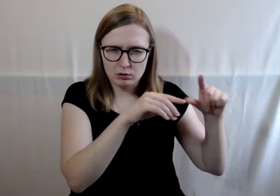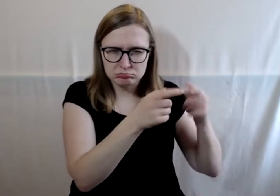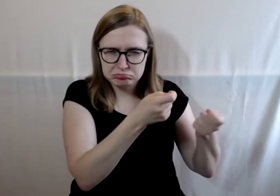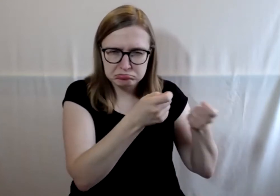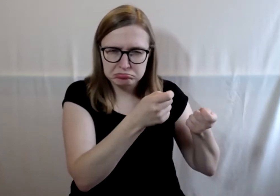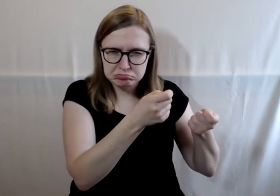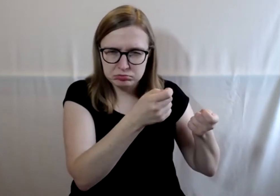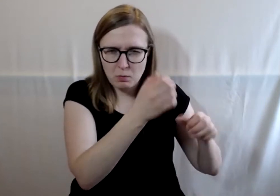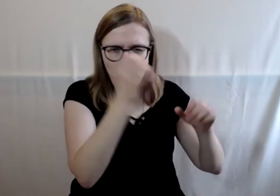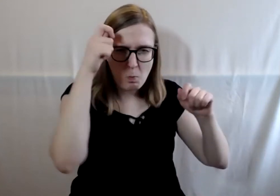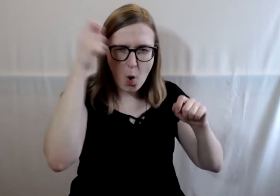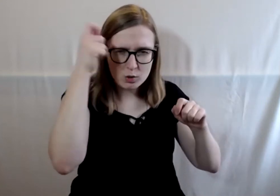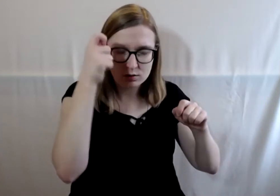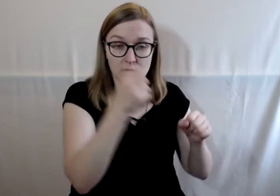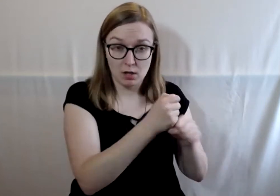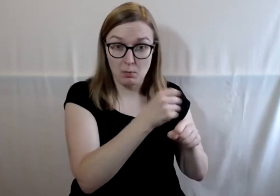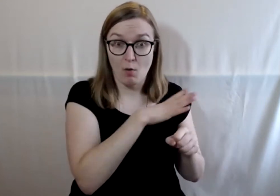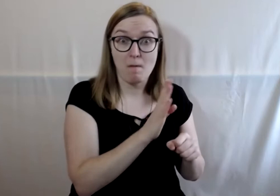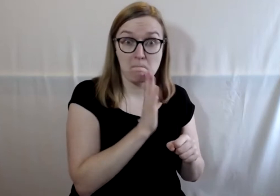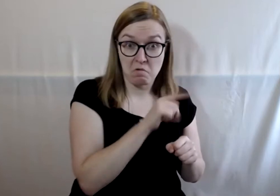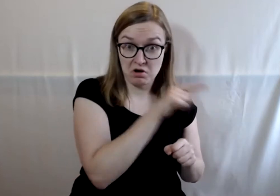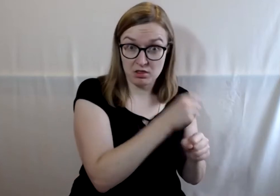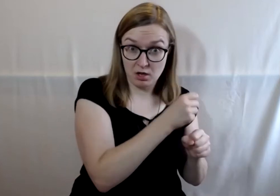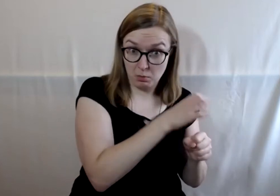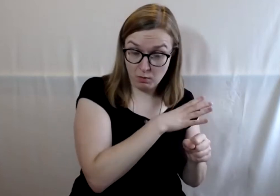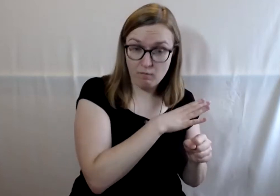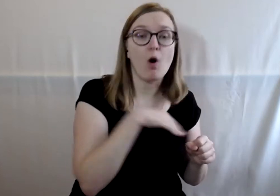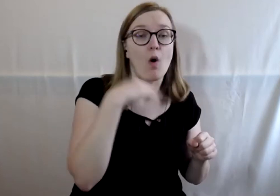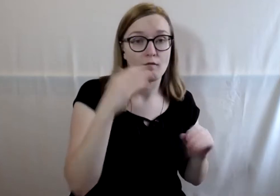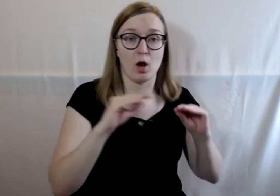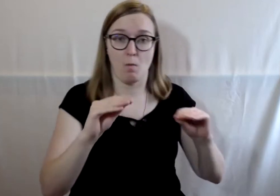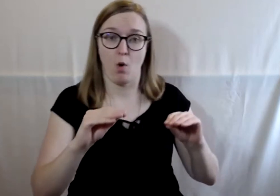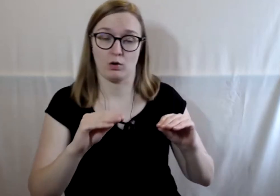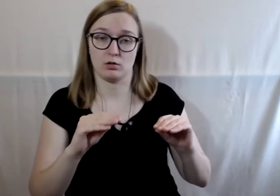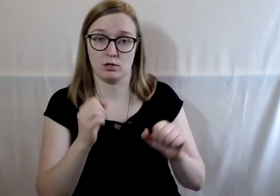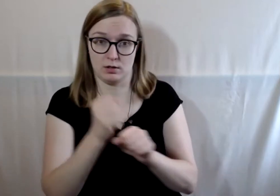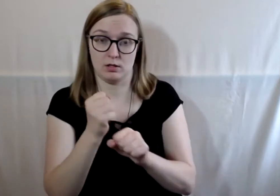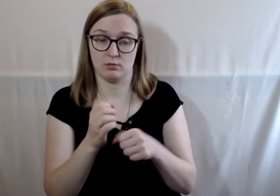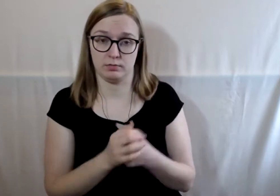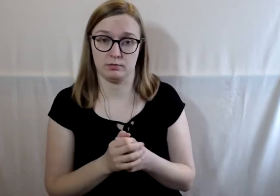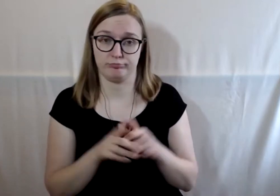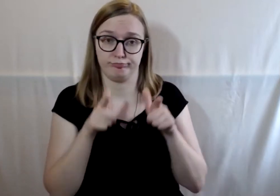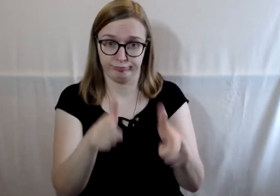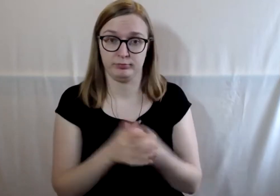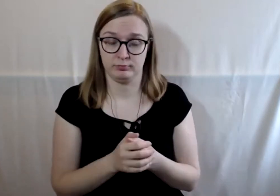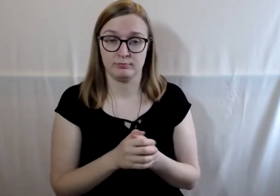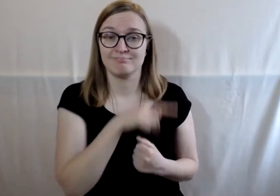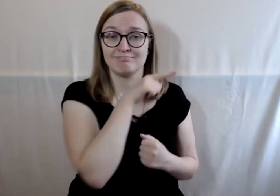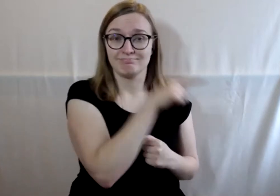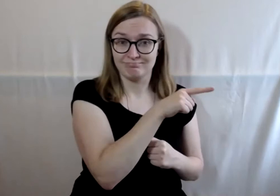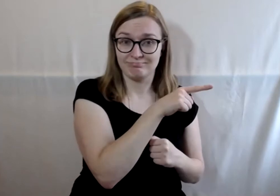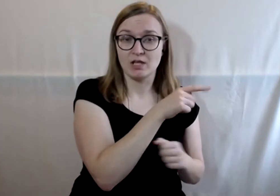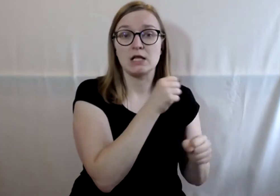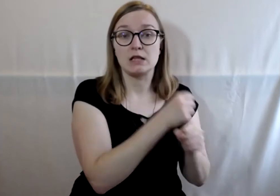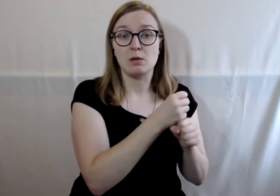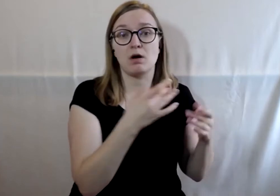there were science teachers, women who were in there, who left, they'd taken maternity leave,